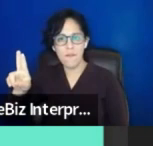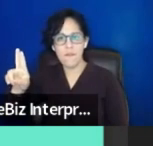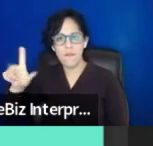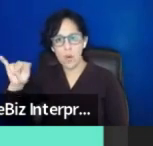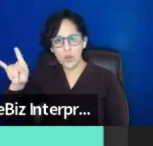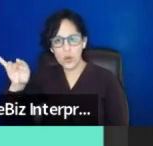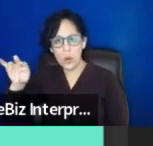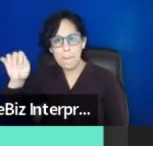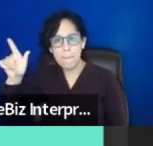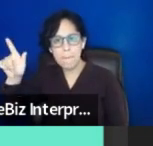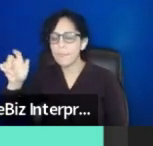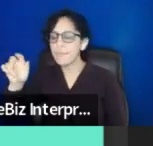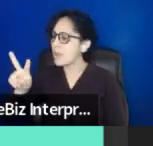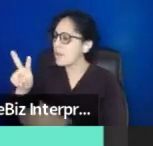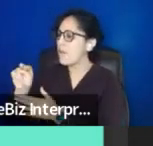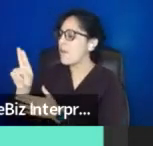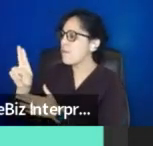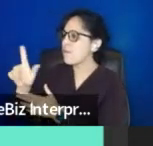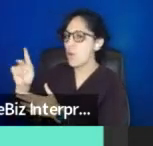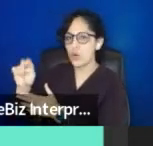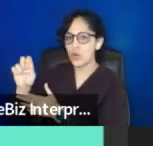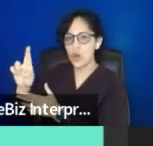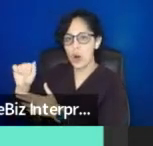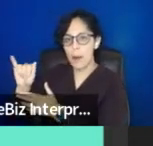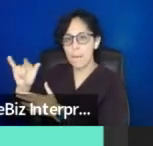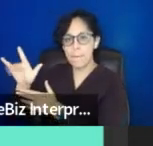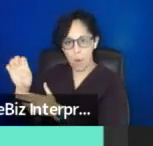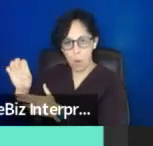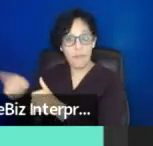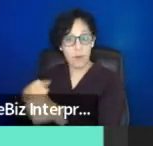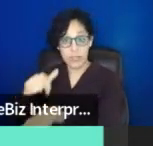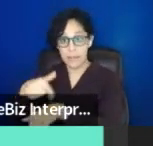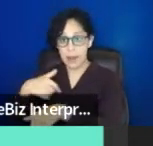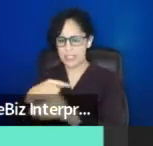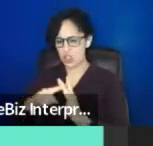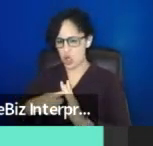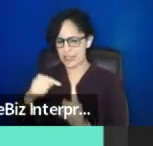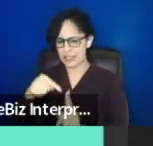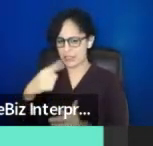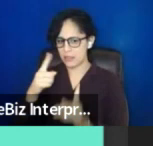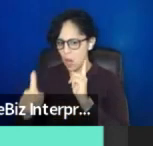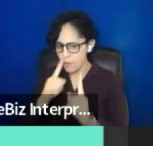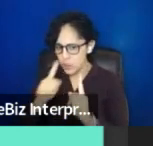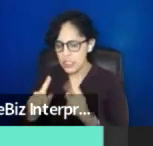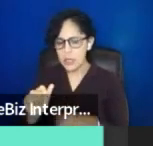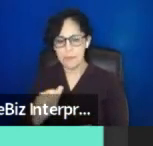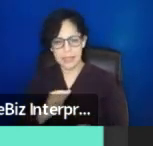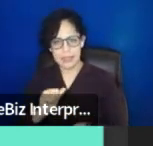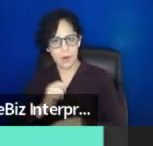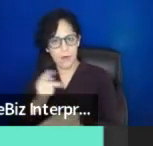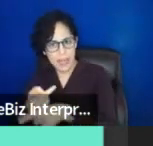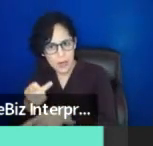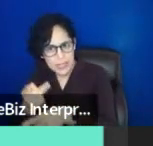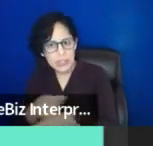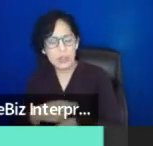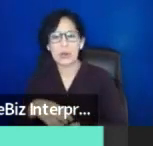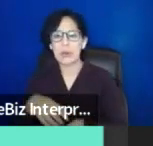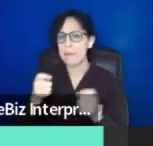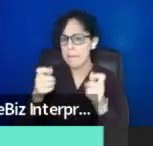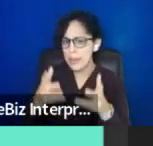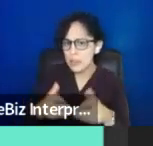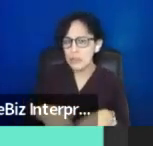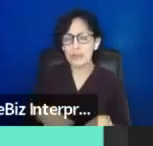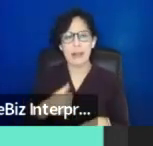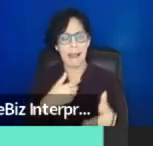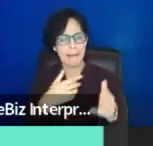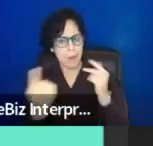started having these conversations and it intersecting as a budget manager, as well as a caretaker and a person who navigates artist negotiations all the